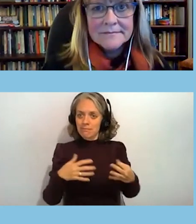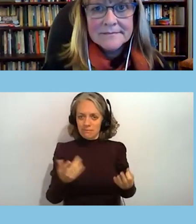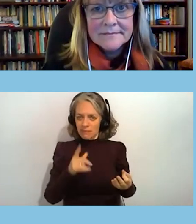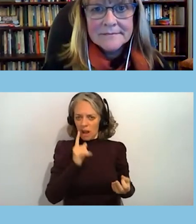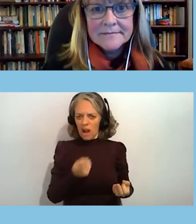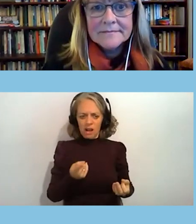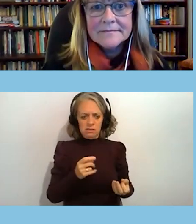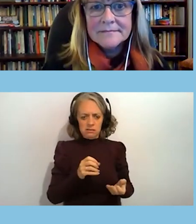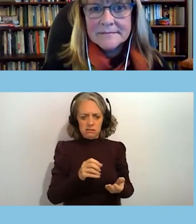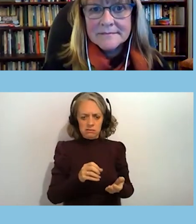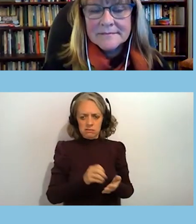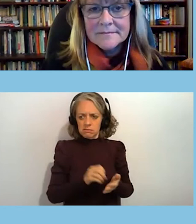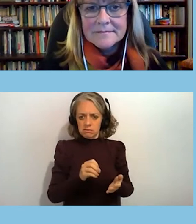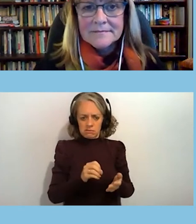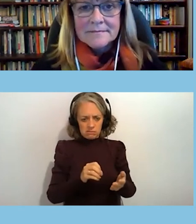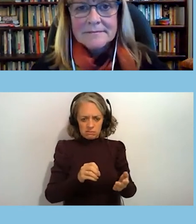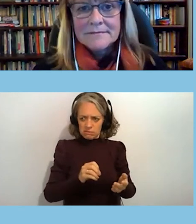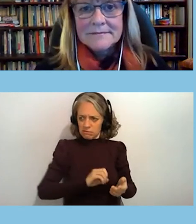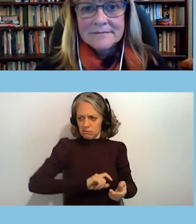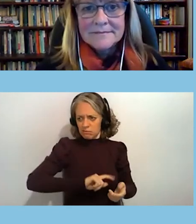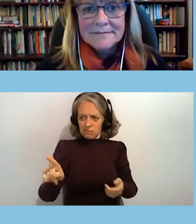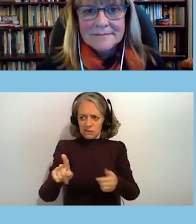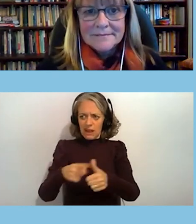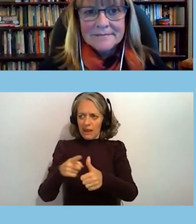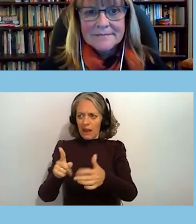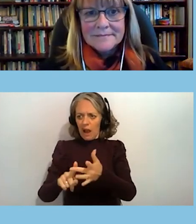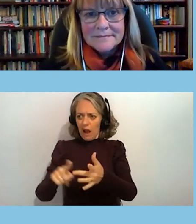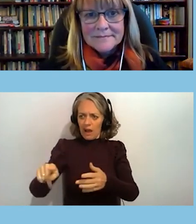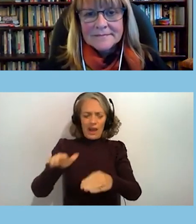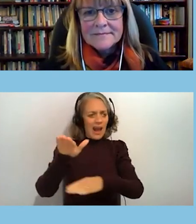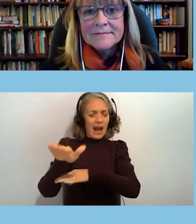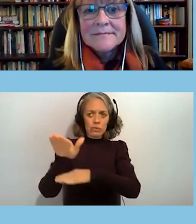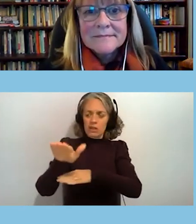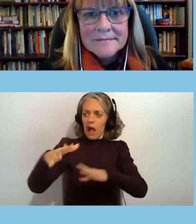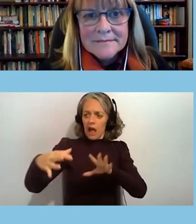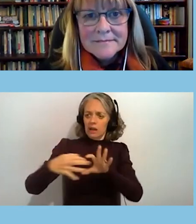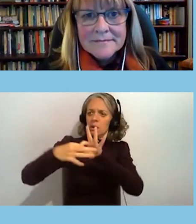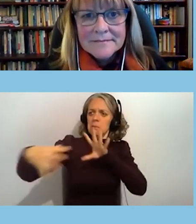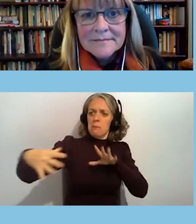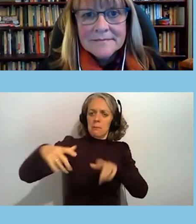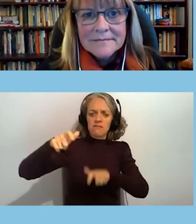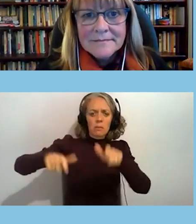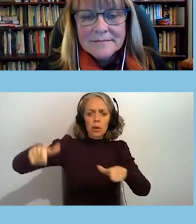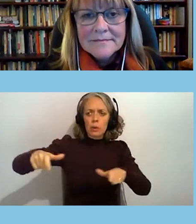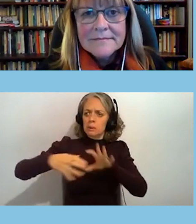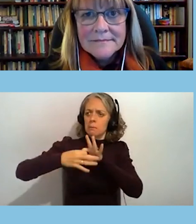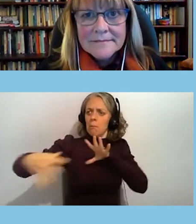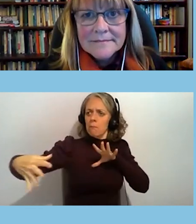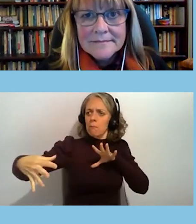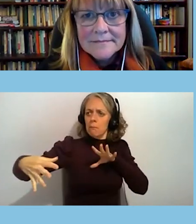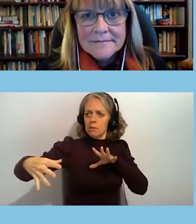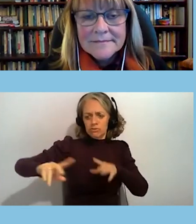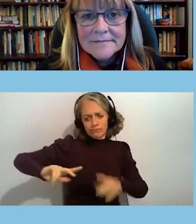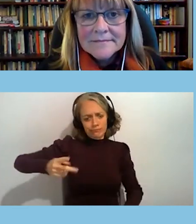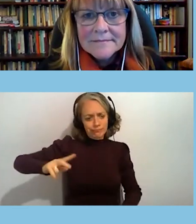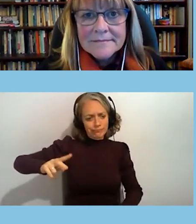be sent out to an AI that somehow exists outside of human society, outside of understanding human